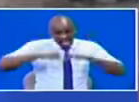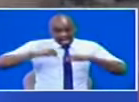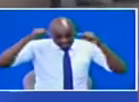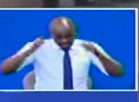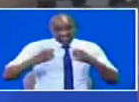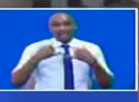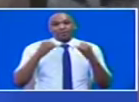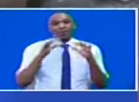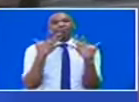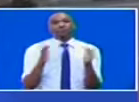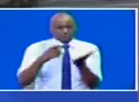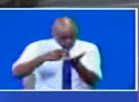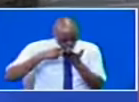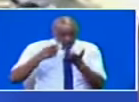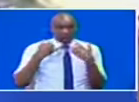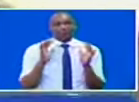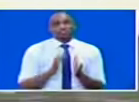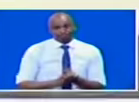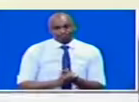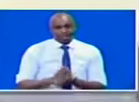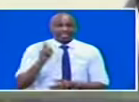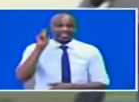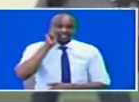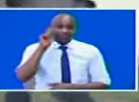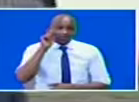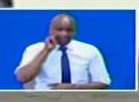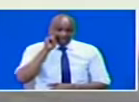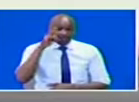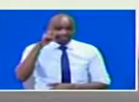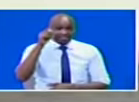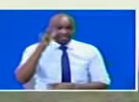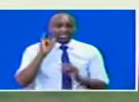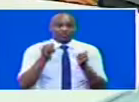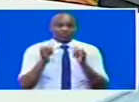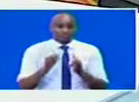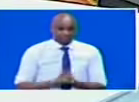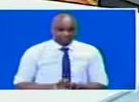agreement has been negotiated. Timothy Otieno, KTN News.